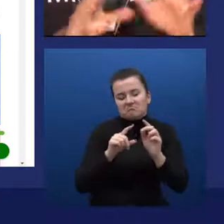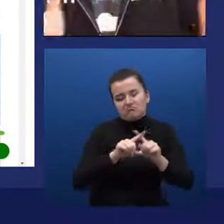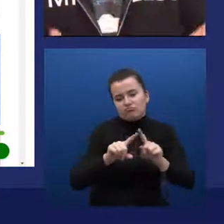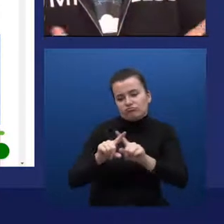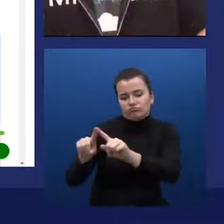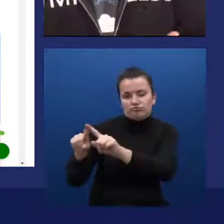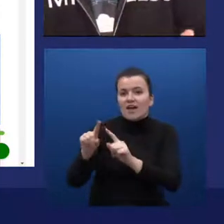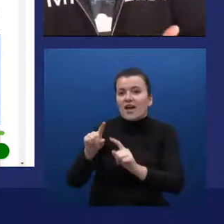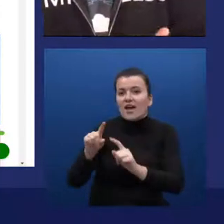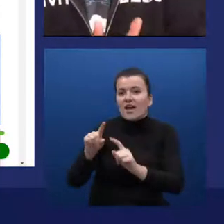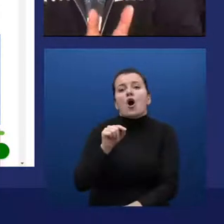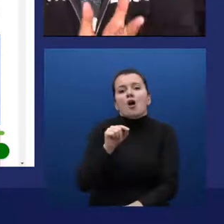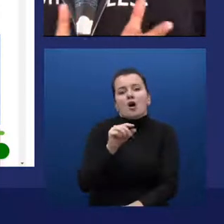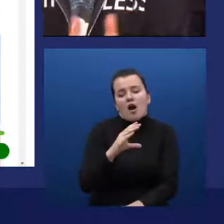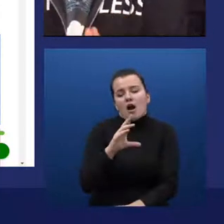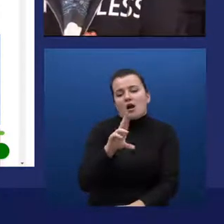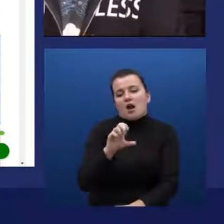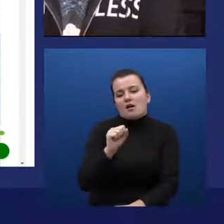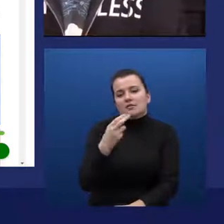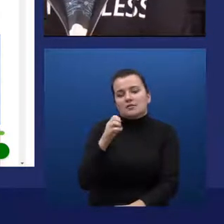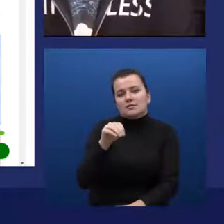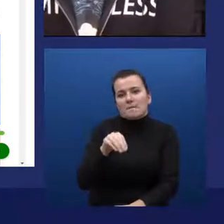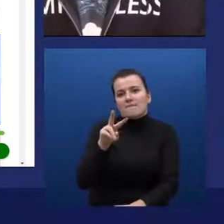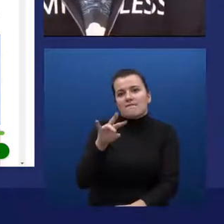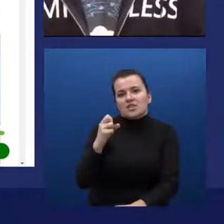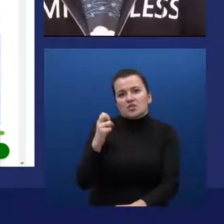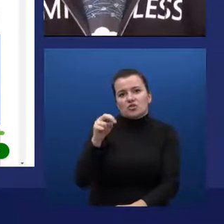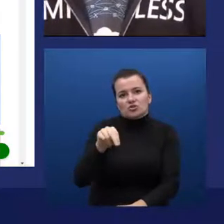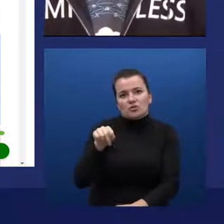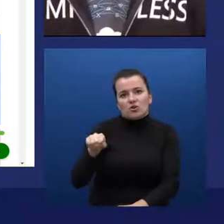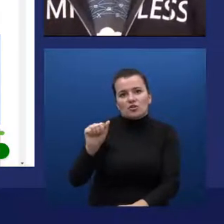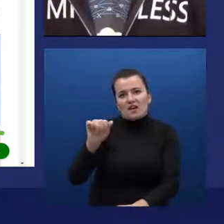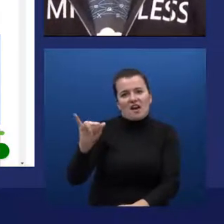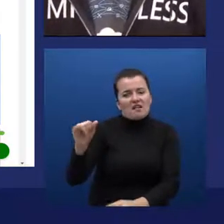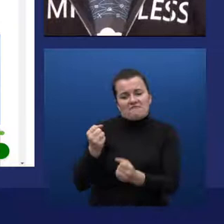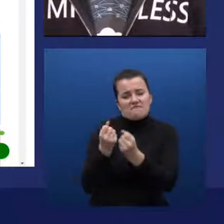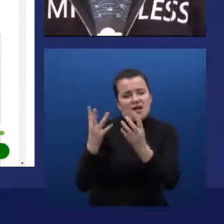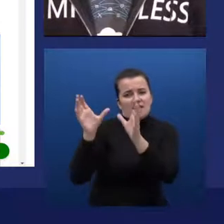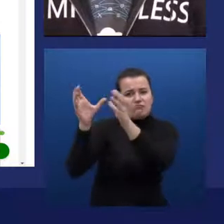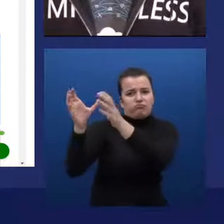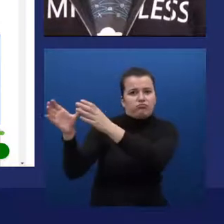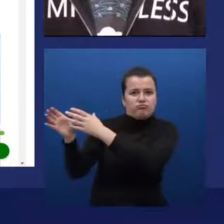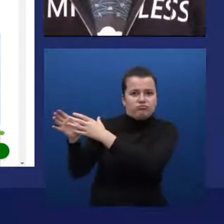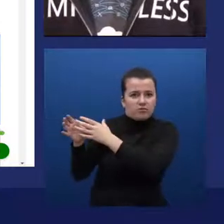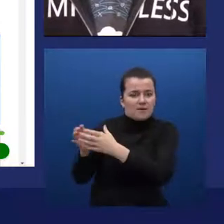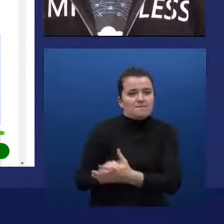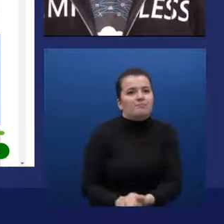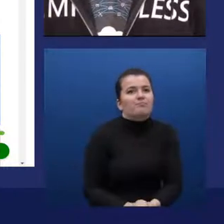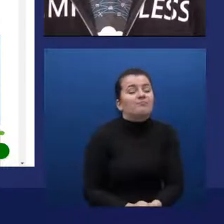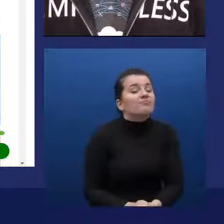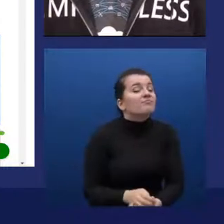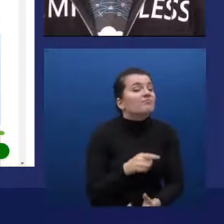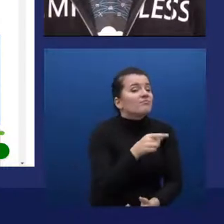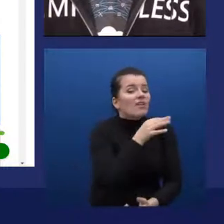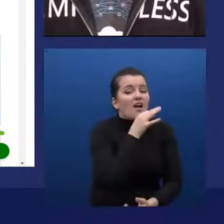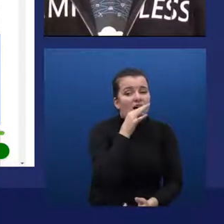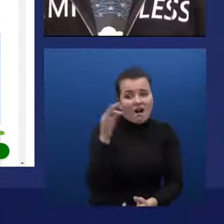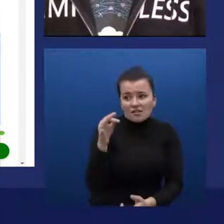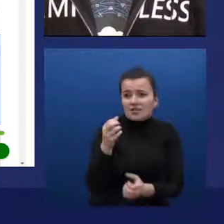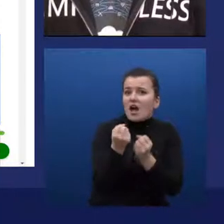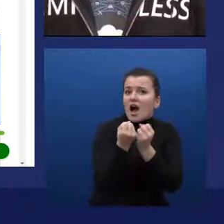However, of course, limited by environment. Sorry. So how many objects can you typically add to a data set in custom vision AI before it breaks